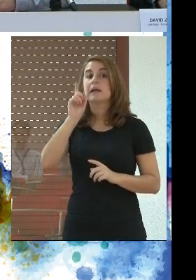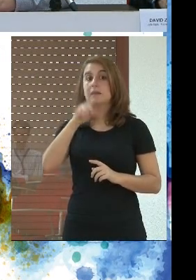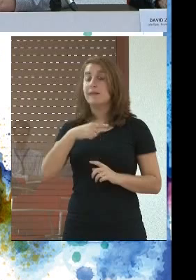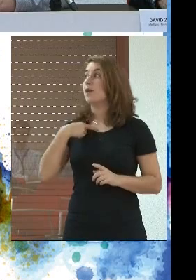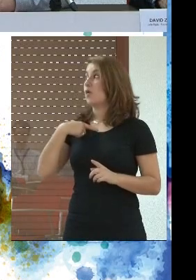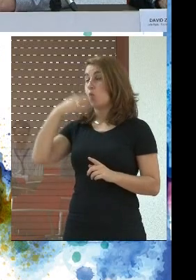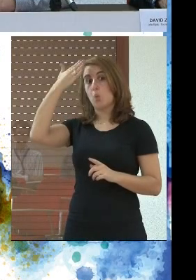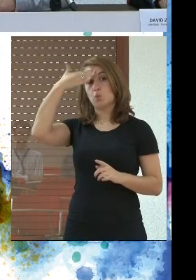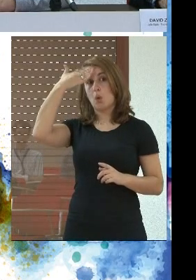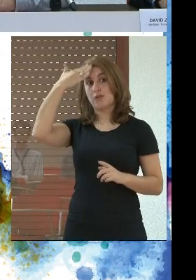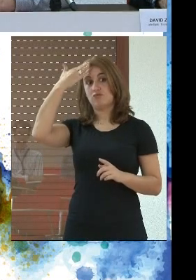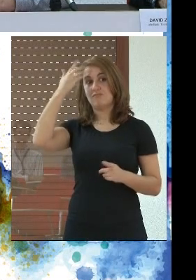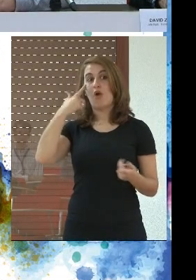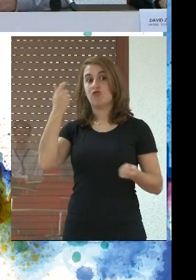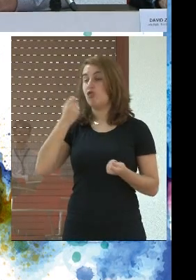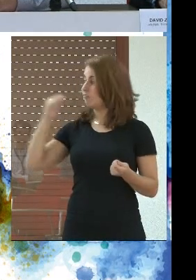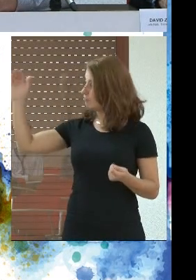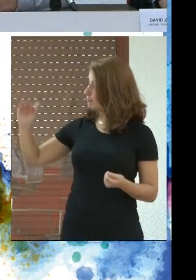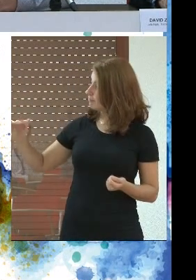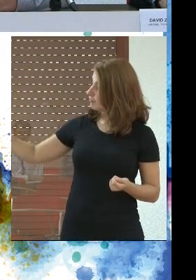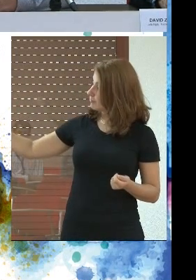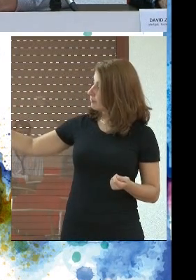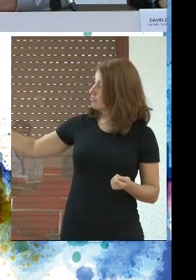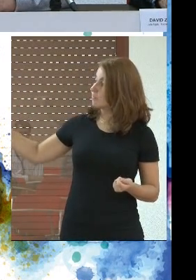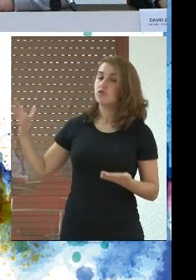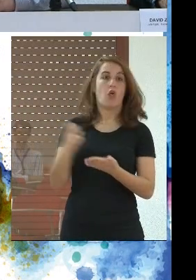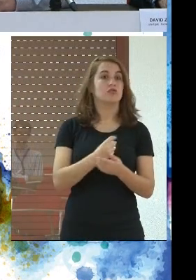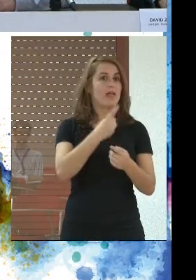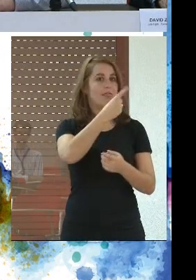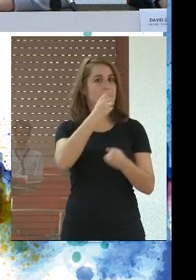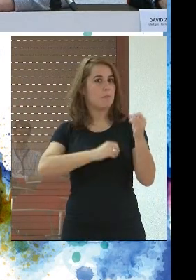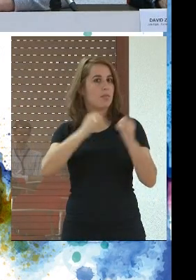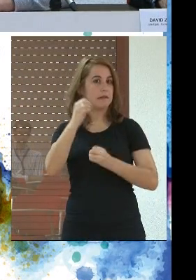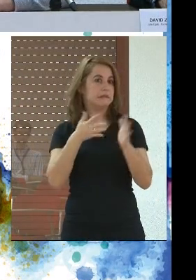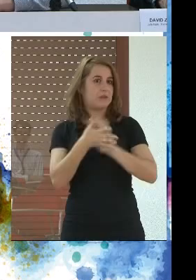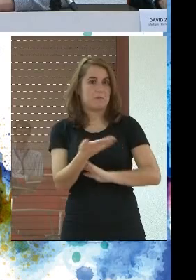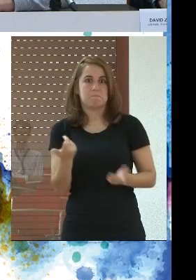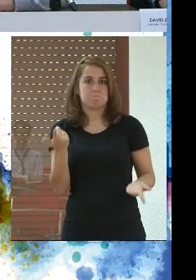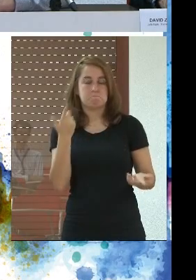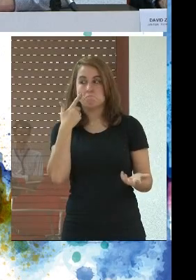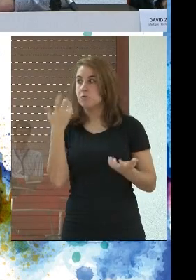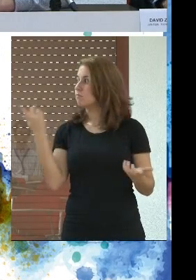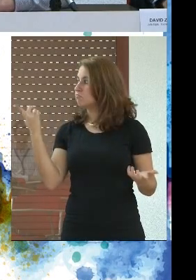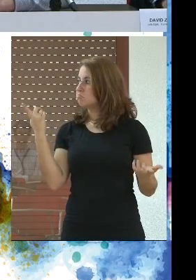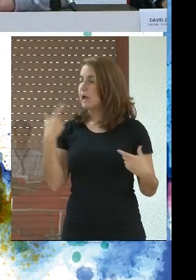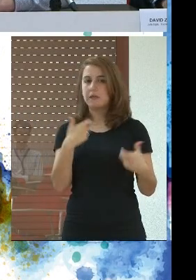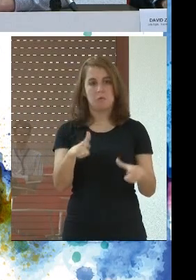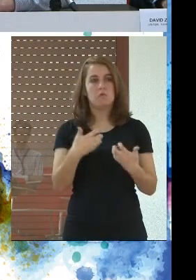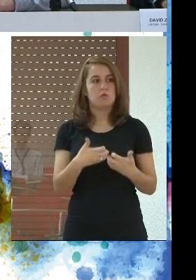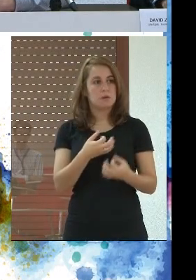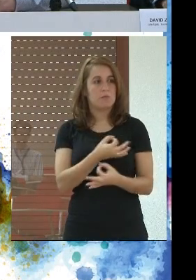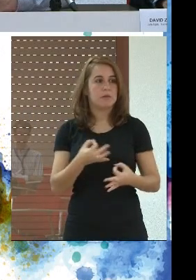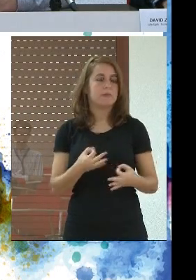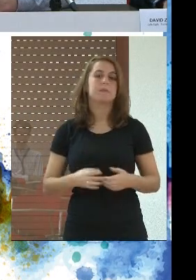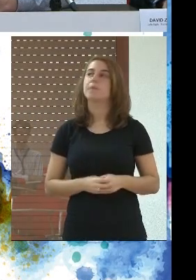I also want to highlight that the control subjects, which were down below, they all had 100% results, so the